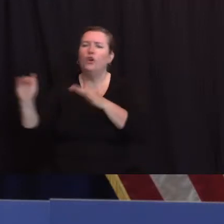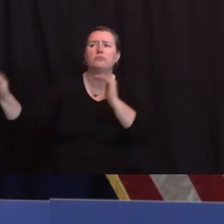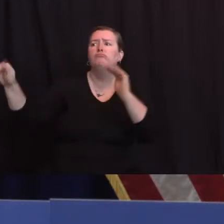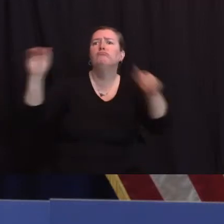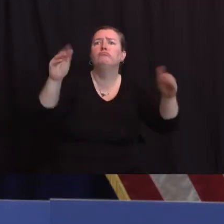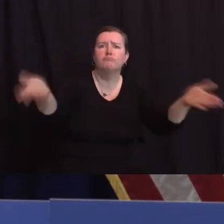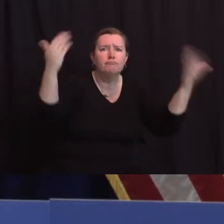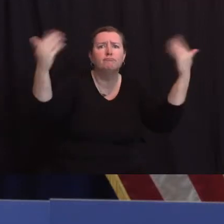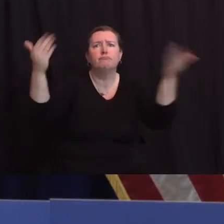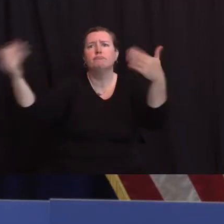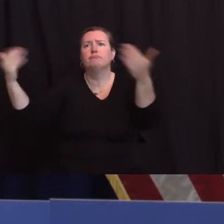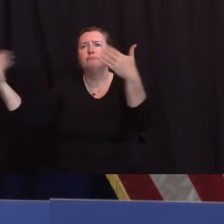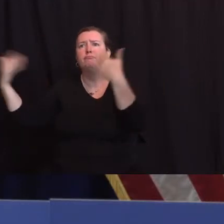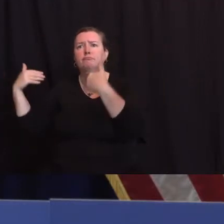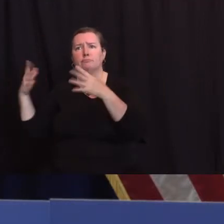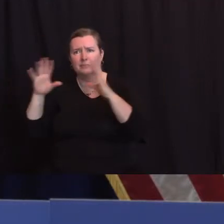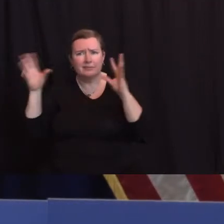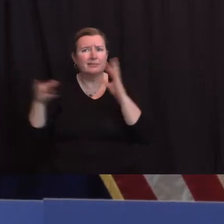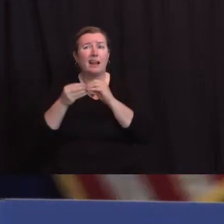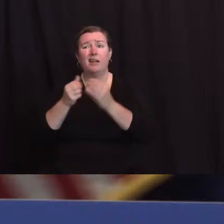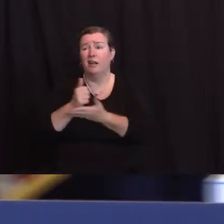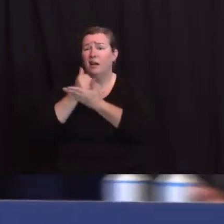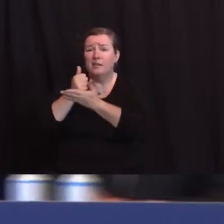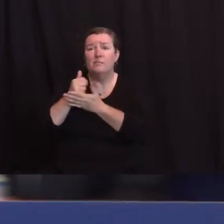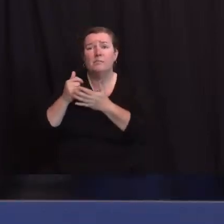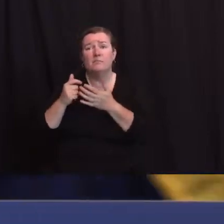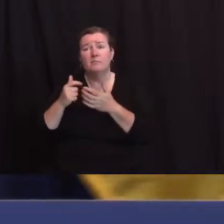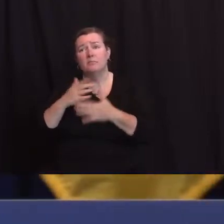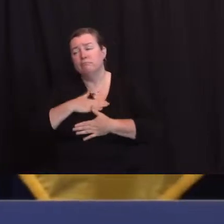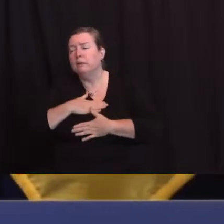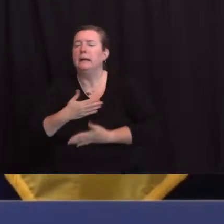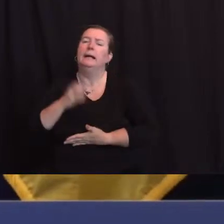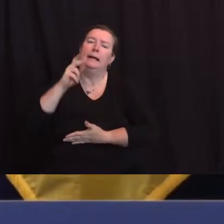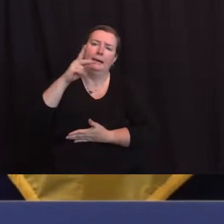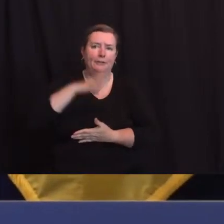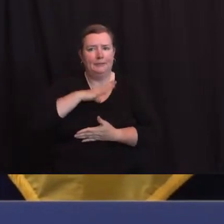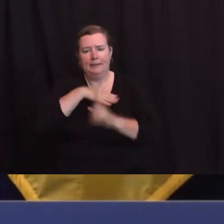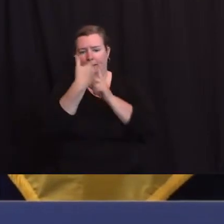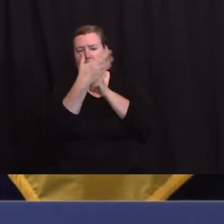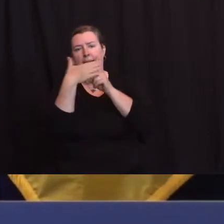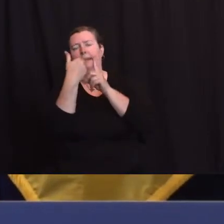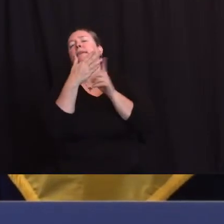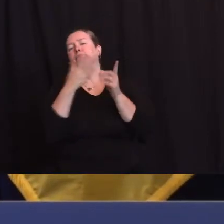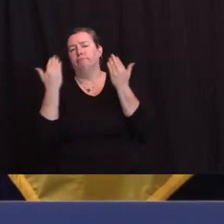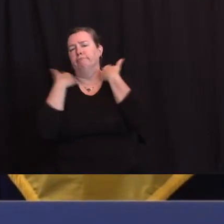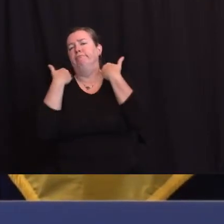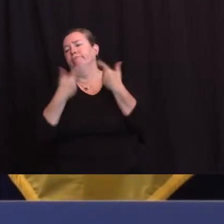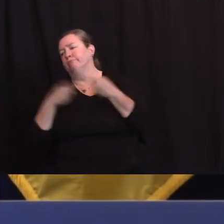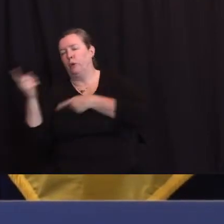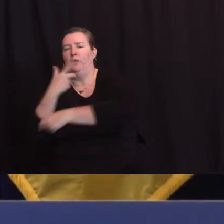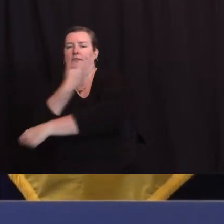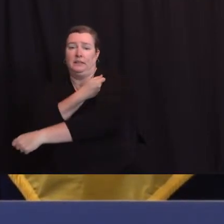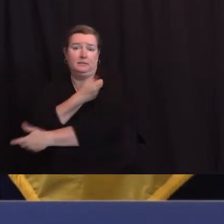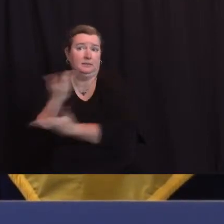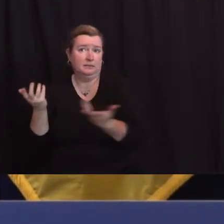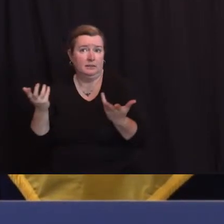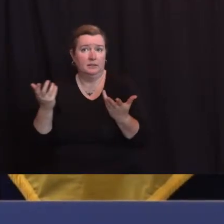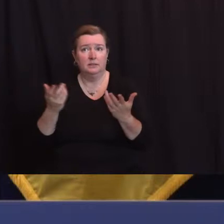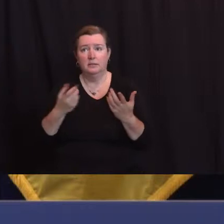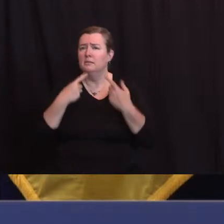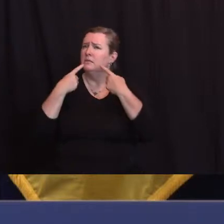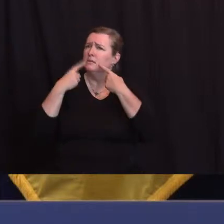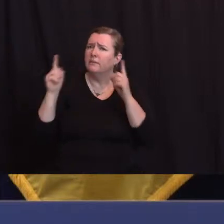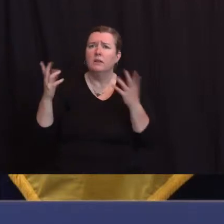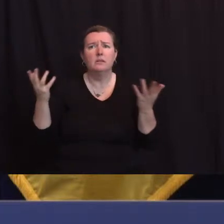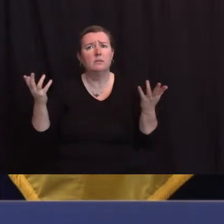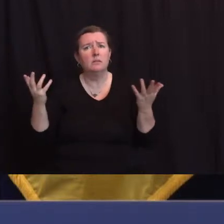a combination. That's what I think it's fair to say, probably statewide, where we're seeing success. It's a combination of things